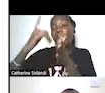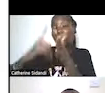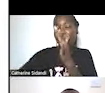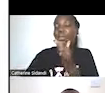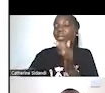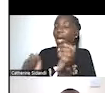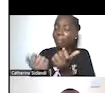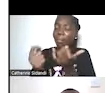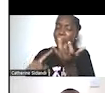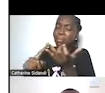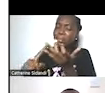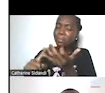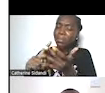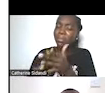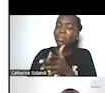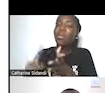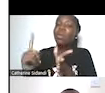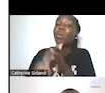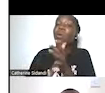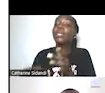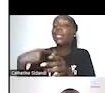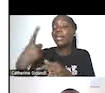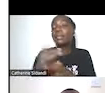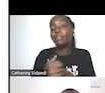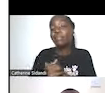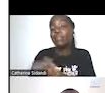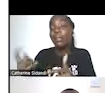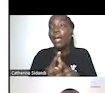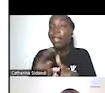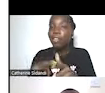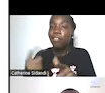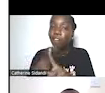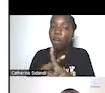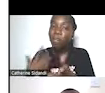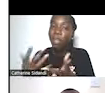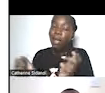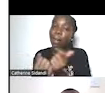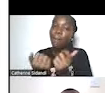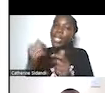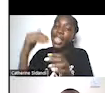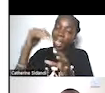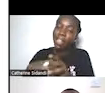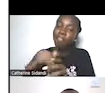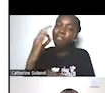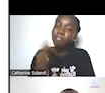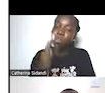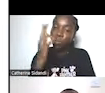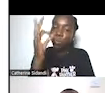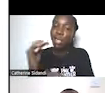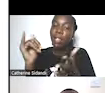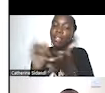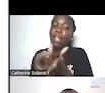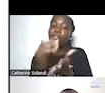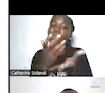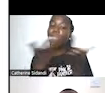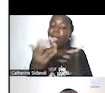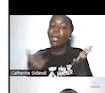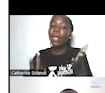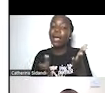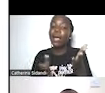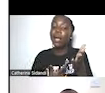So from predictive, now we are in the future as we move forward. So that's where we get our future plans. So